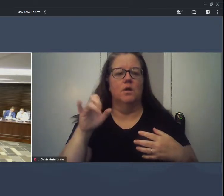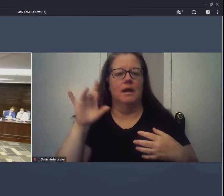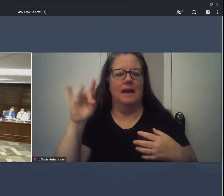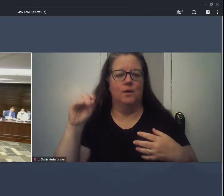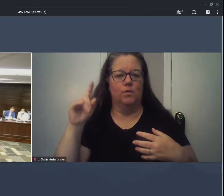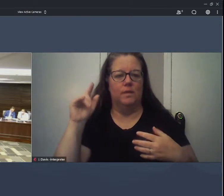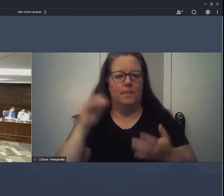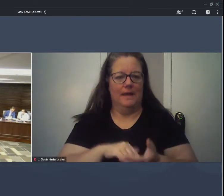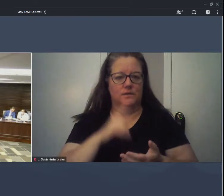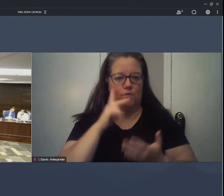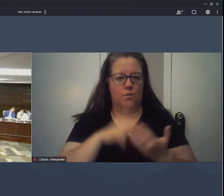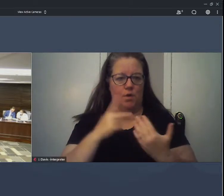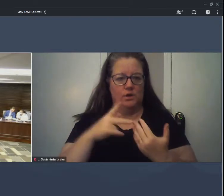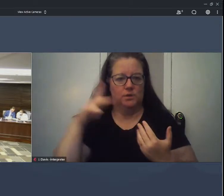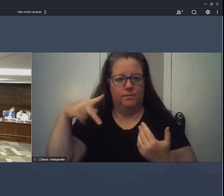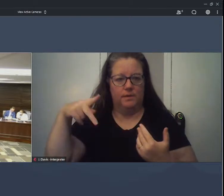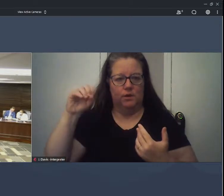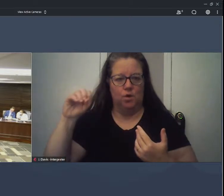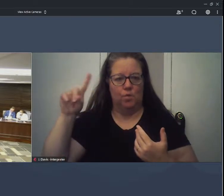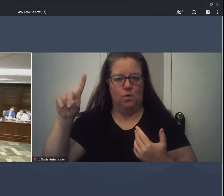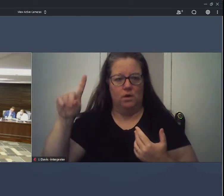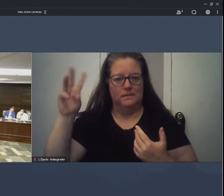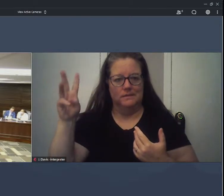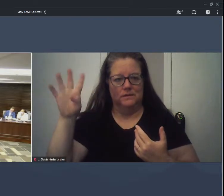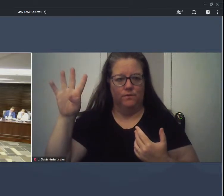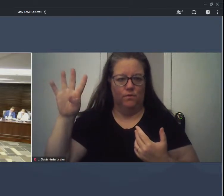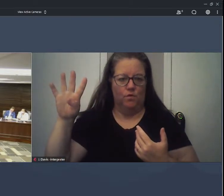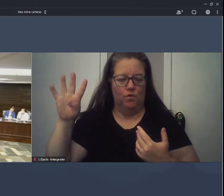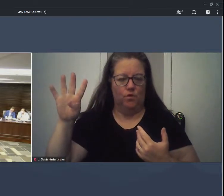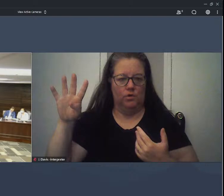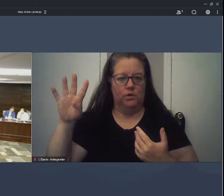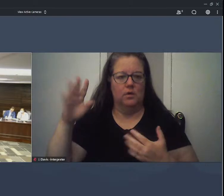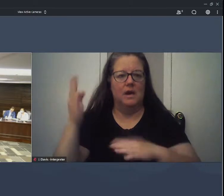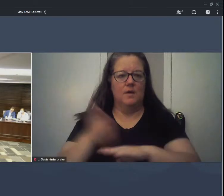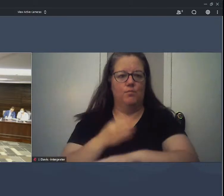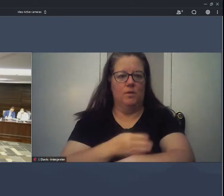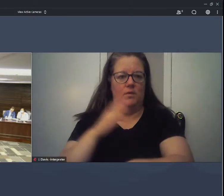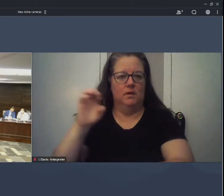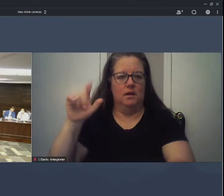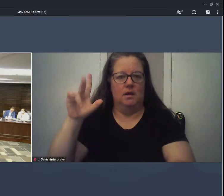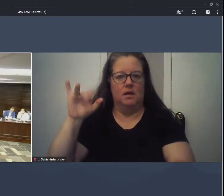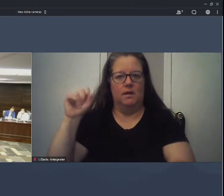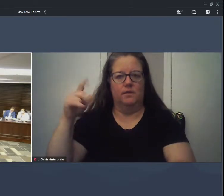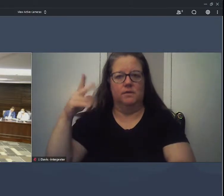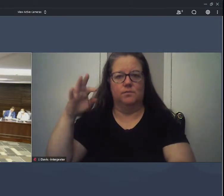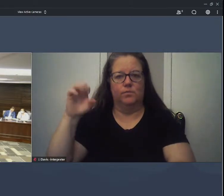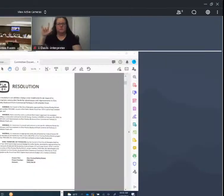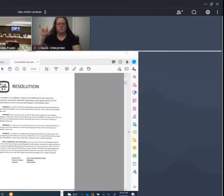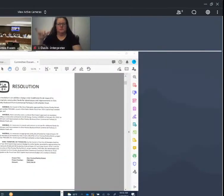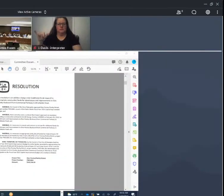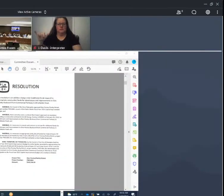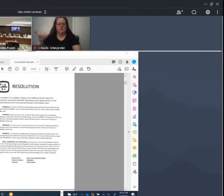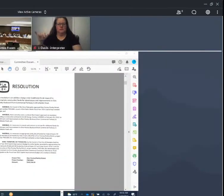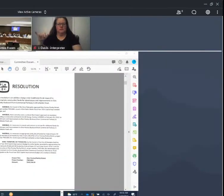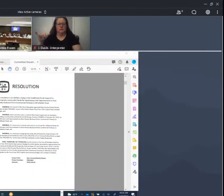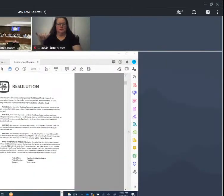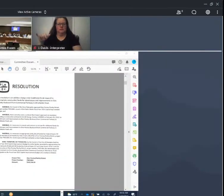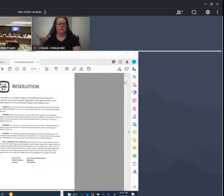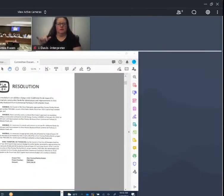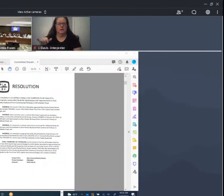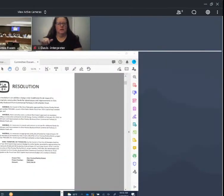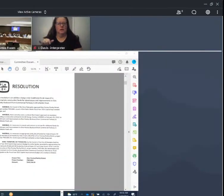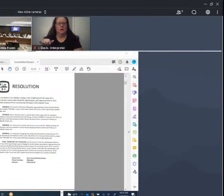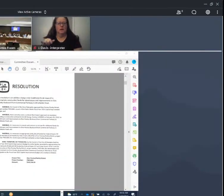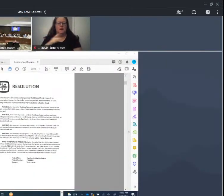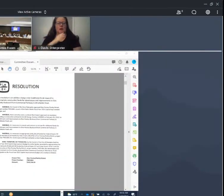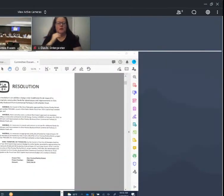$181,564 for project number PW01064, streetscape and improvement for Elvis Presley Boulevard from Commercial Parkway to Winchester, District 3 and 6, Super